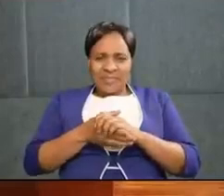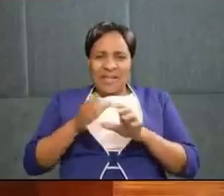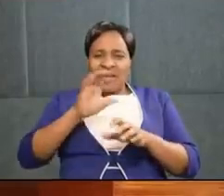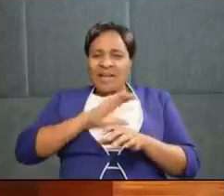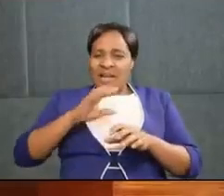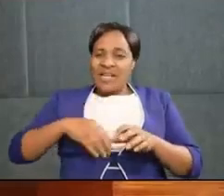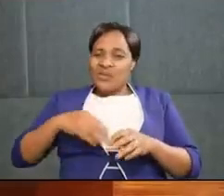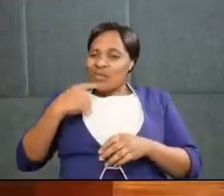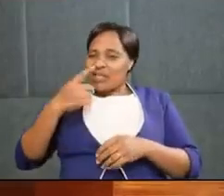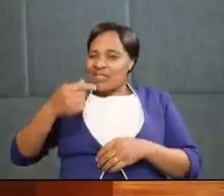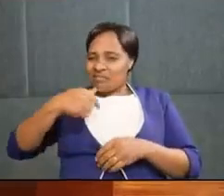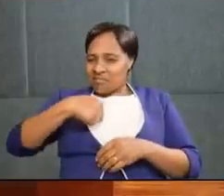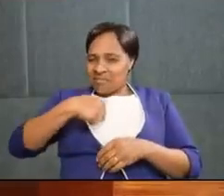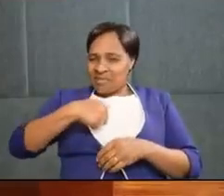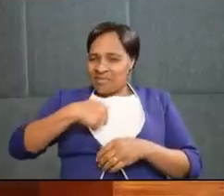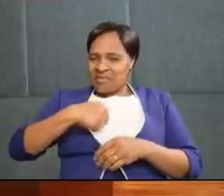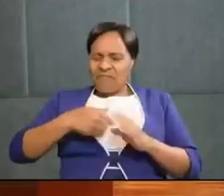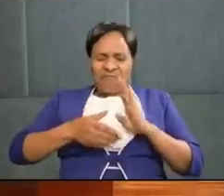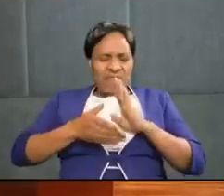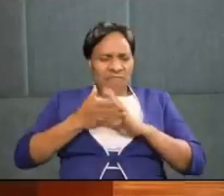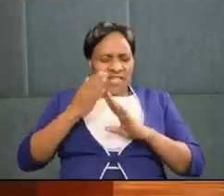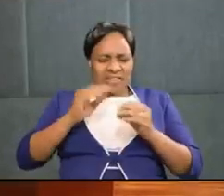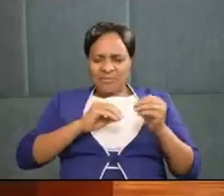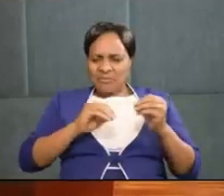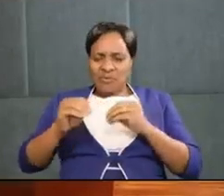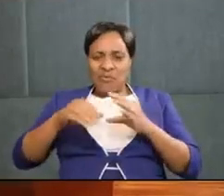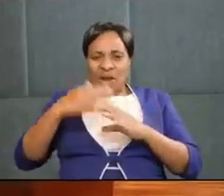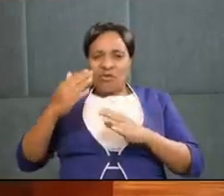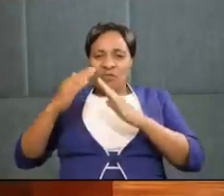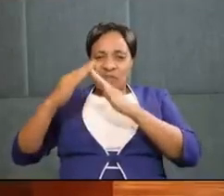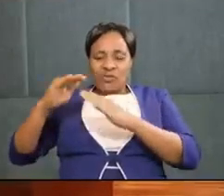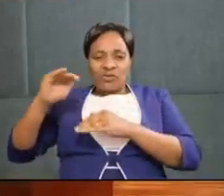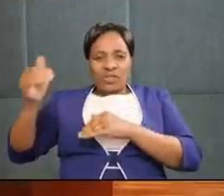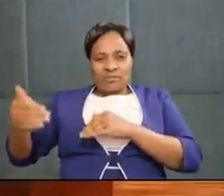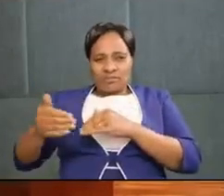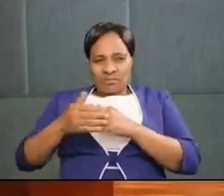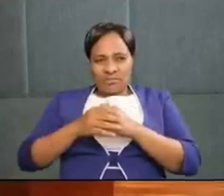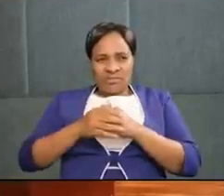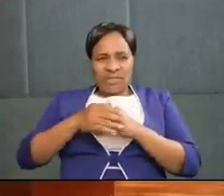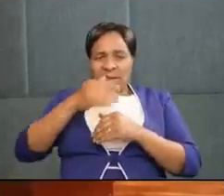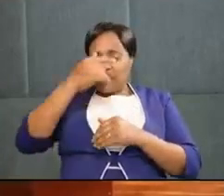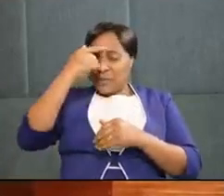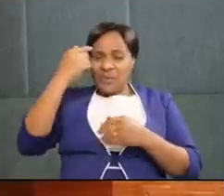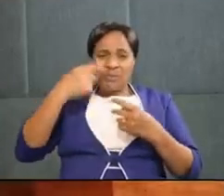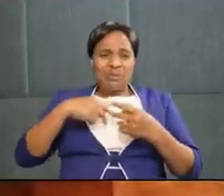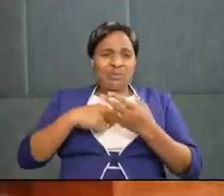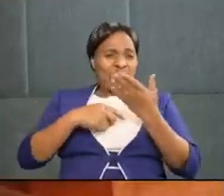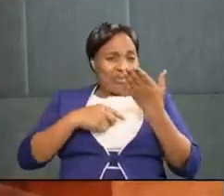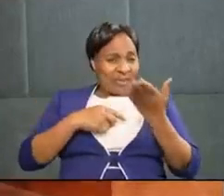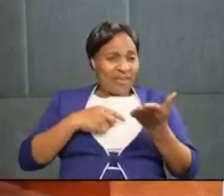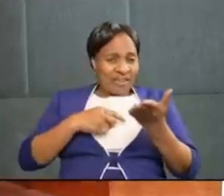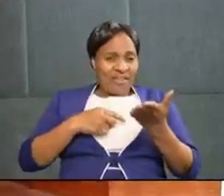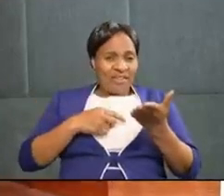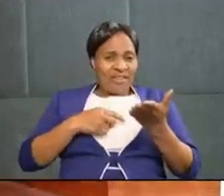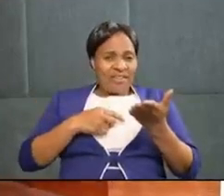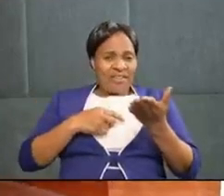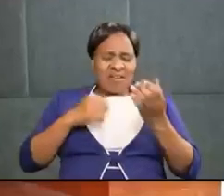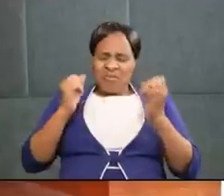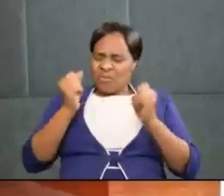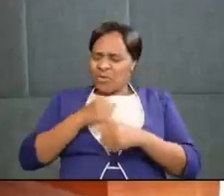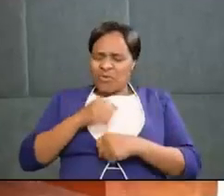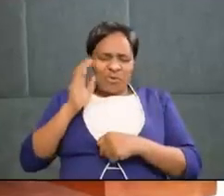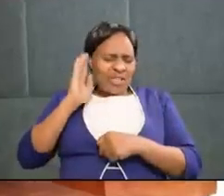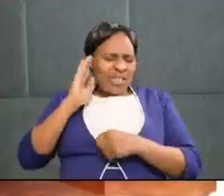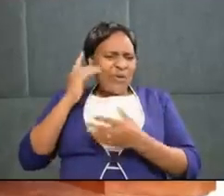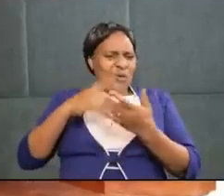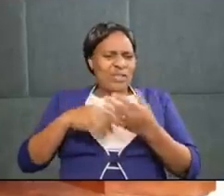Christ was telling me to quickly move out of Jerusalem, because people there were not going to hear what